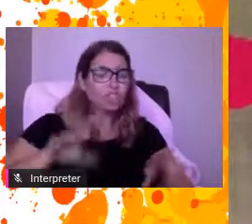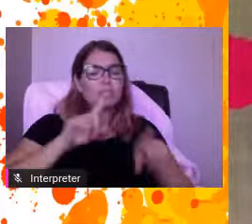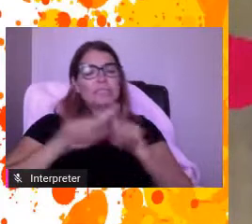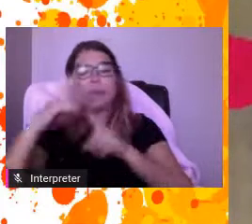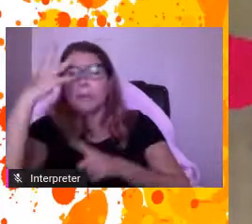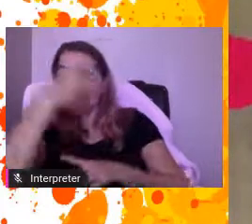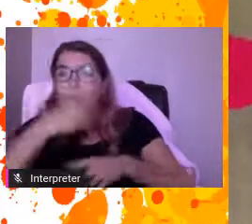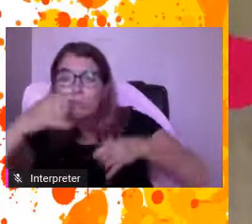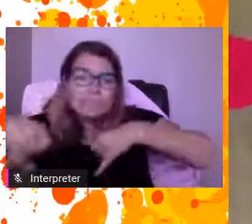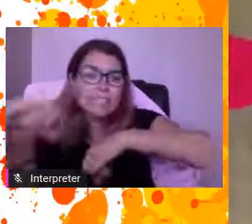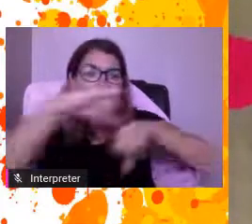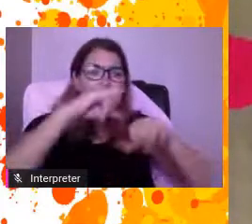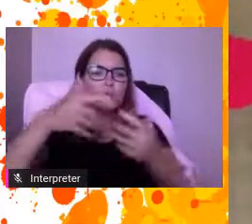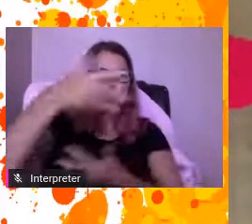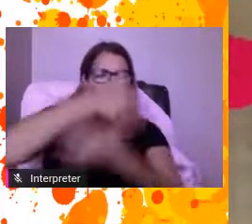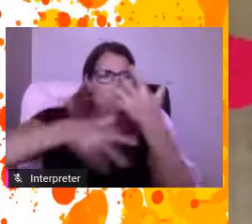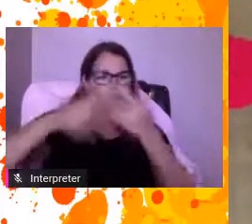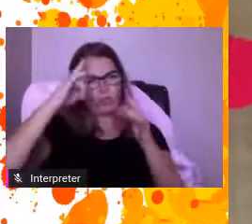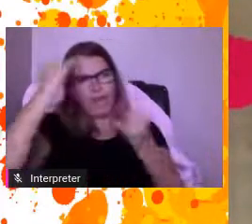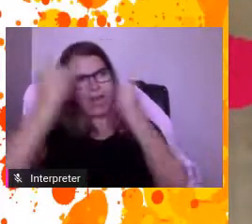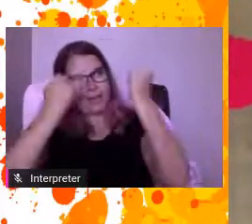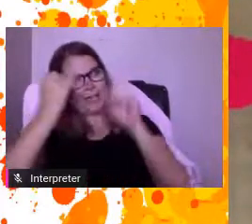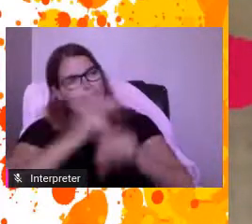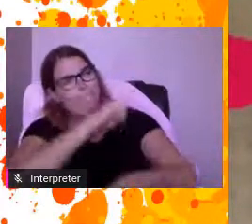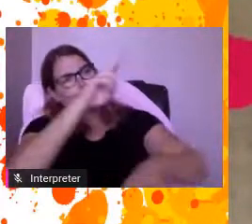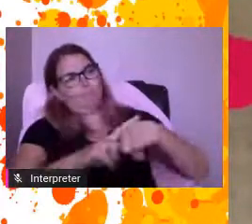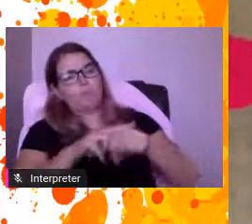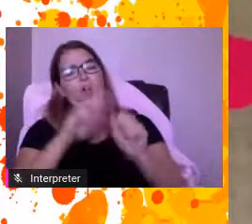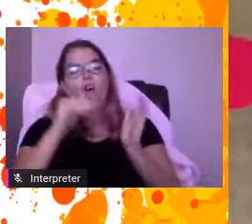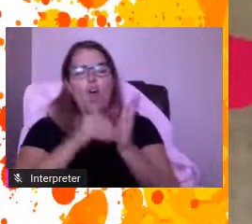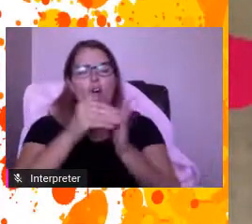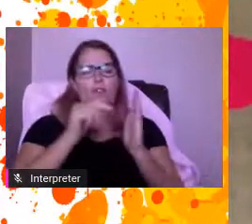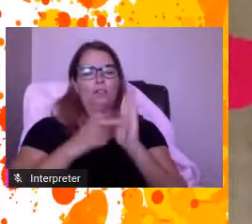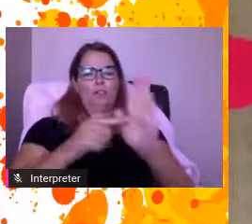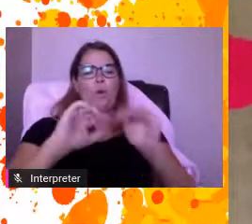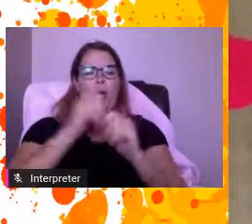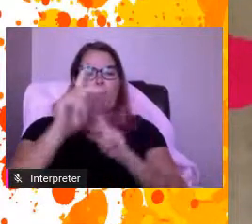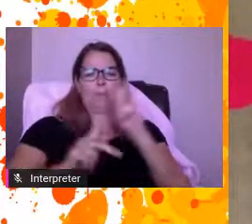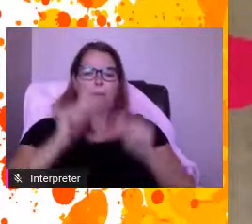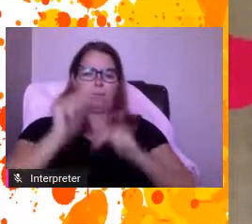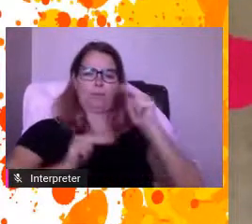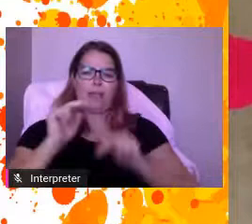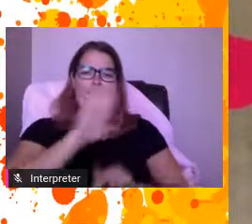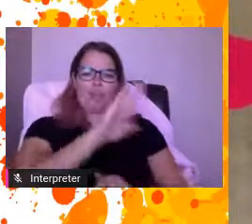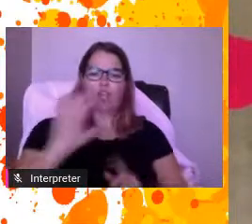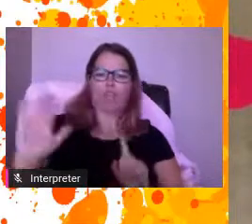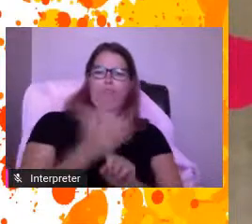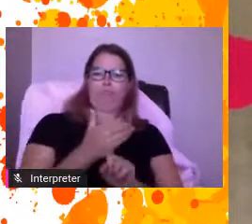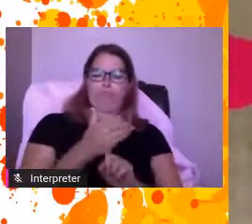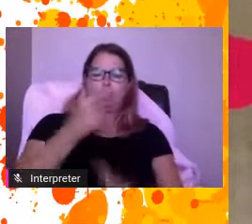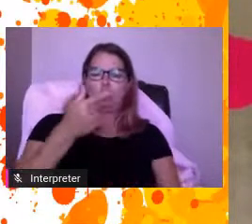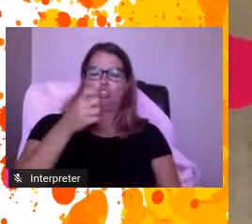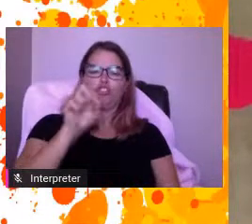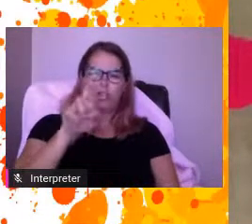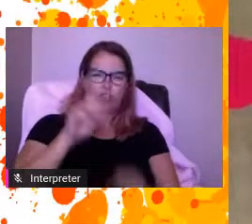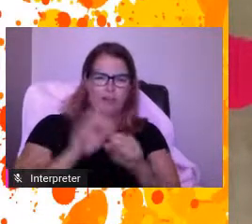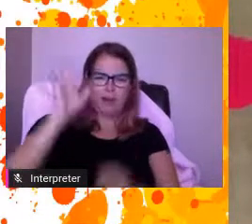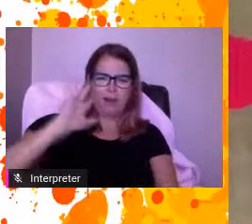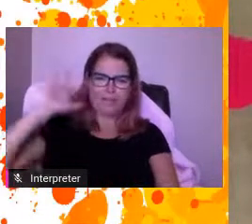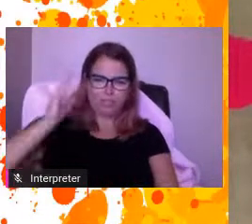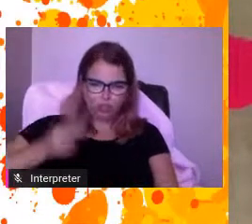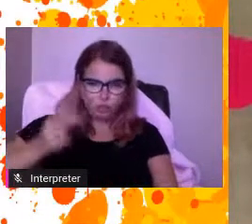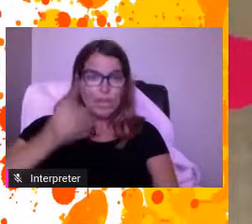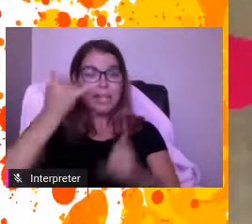norms dictated how people constructed gender performances in the past. The next stop on our tour is in Persia, and it's courtly